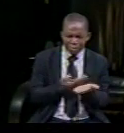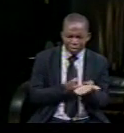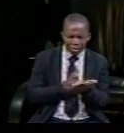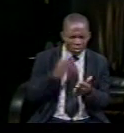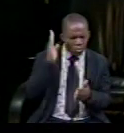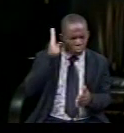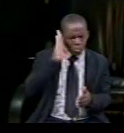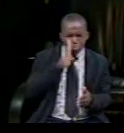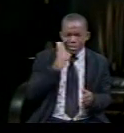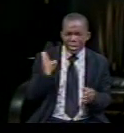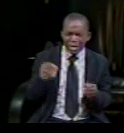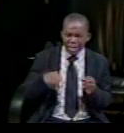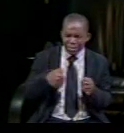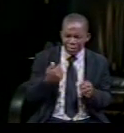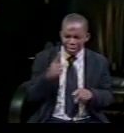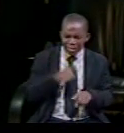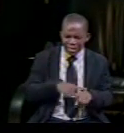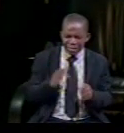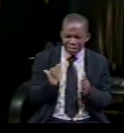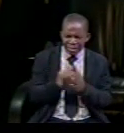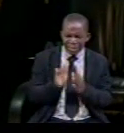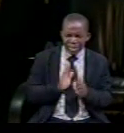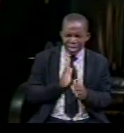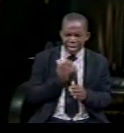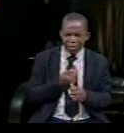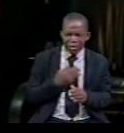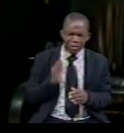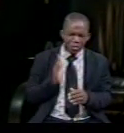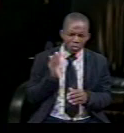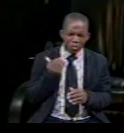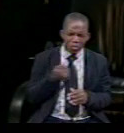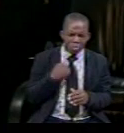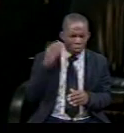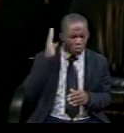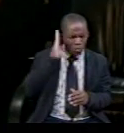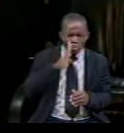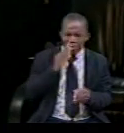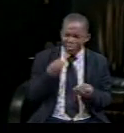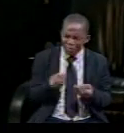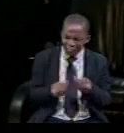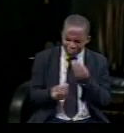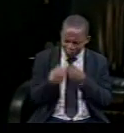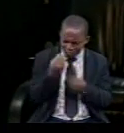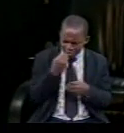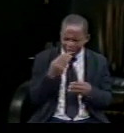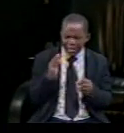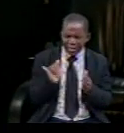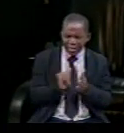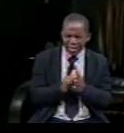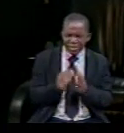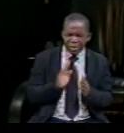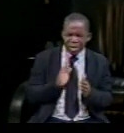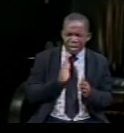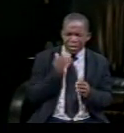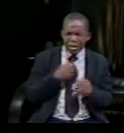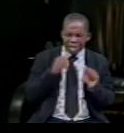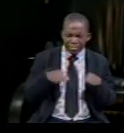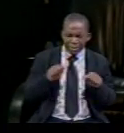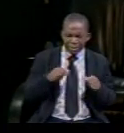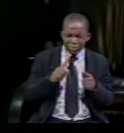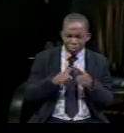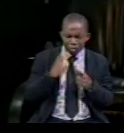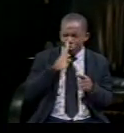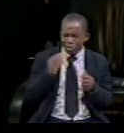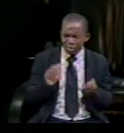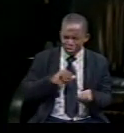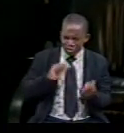will be fed, that our capacity will be enlarged enough to help us move on, walk with you, and do the